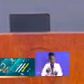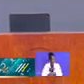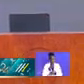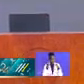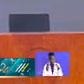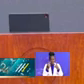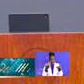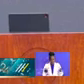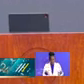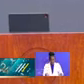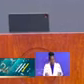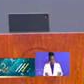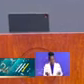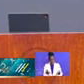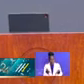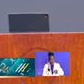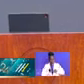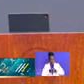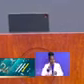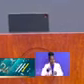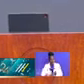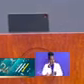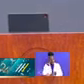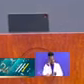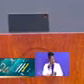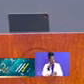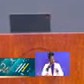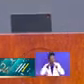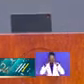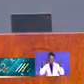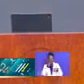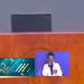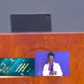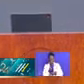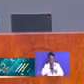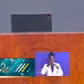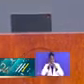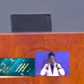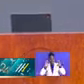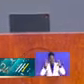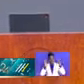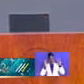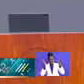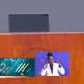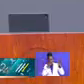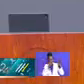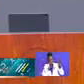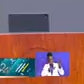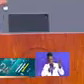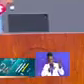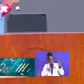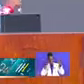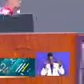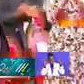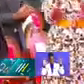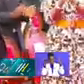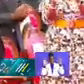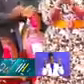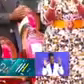see now is concerned we know that you are a great father can we celebrate the father one more